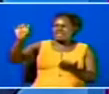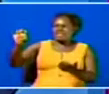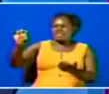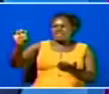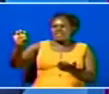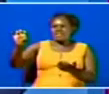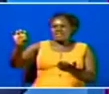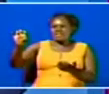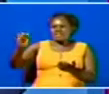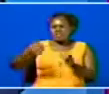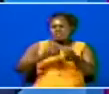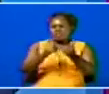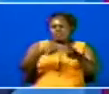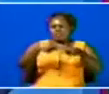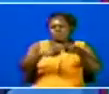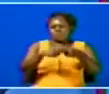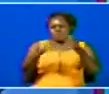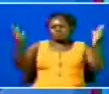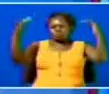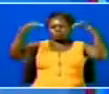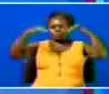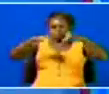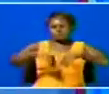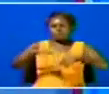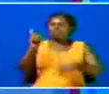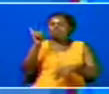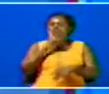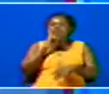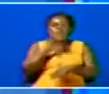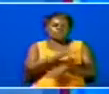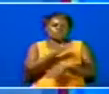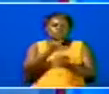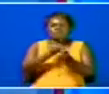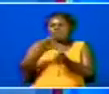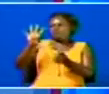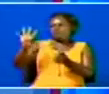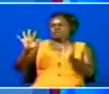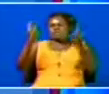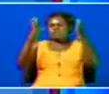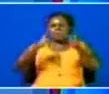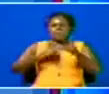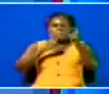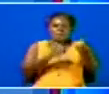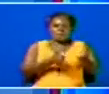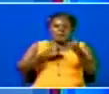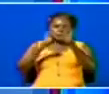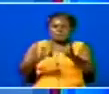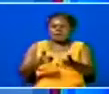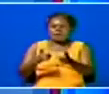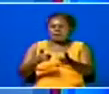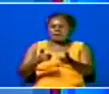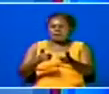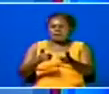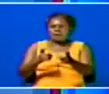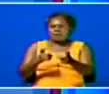The crème de la crème of the sports industry will converge under one roof tomorrow evening for the 14th edition of the Sports Personality of the Year Awards.